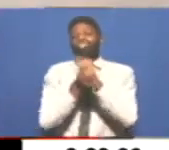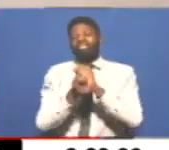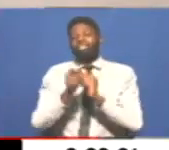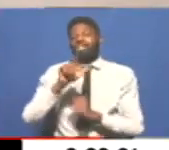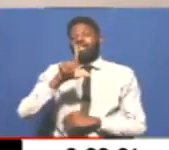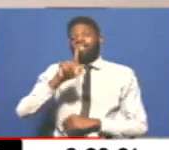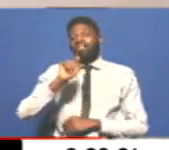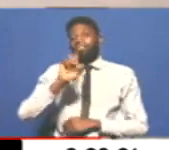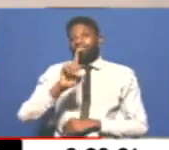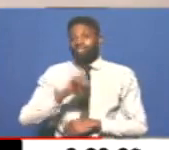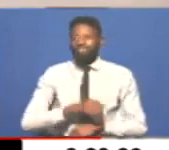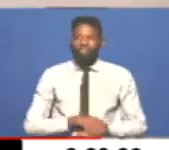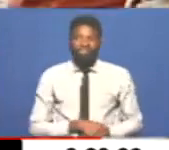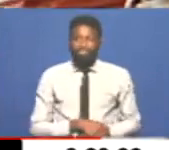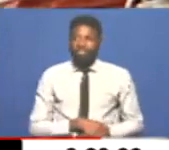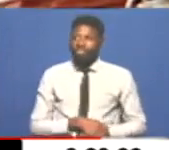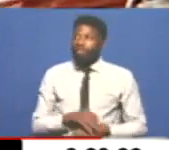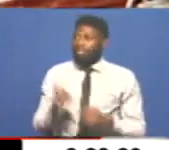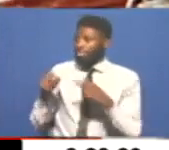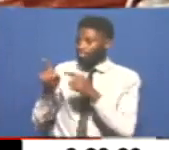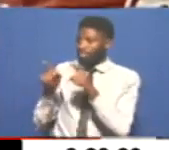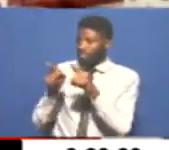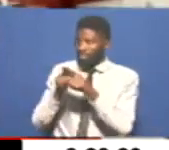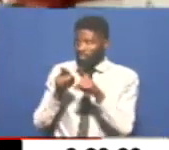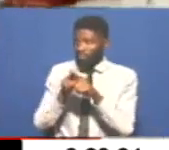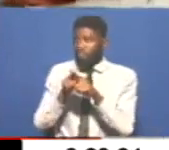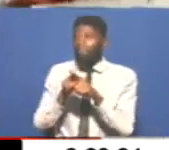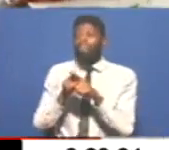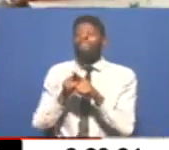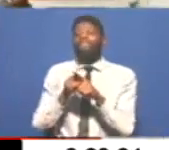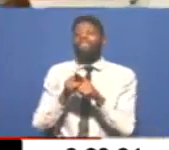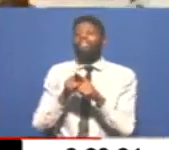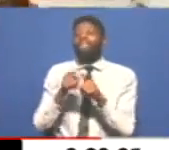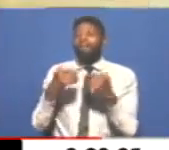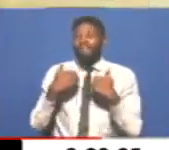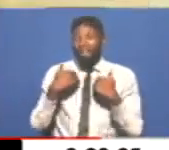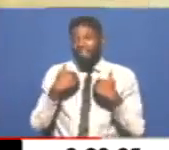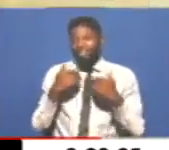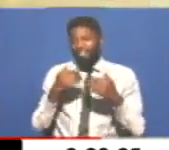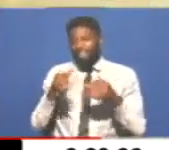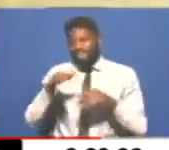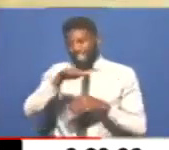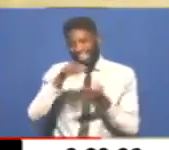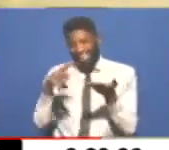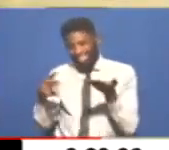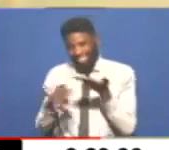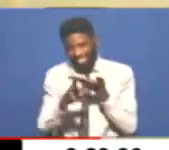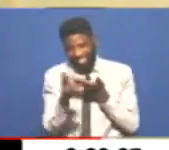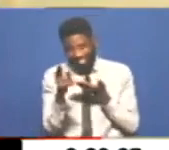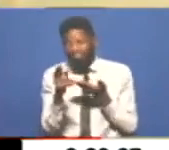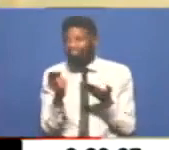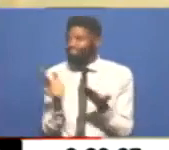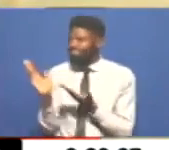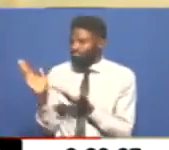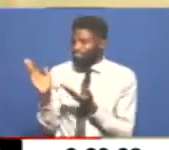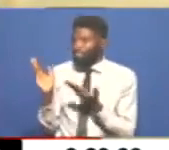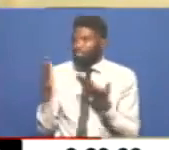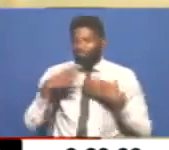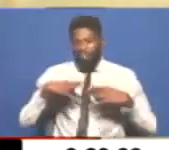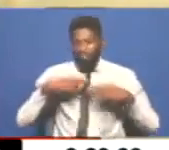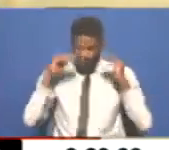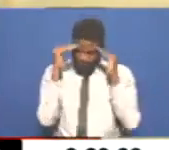then take into the cutting and stitches theatre, where fabrics are converted into garments. Tailors here are immersed in their art.